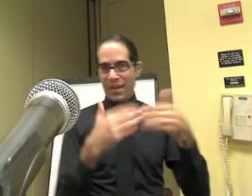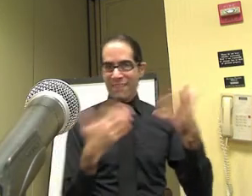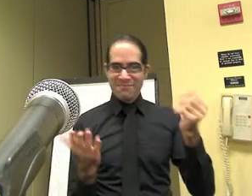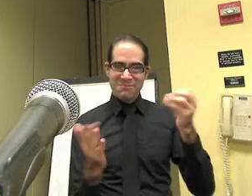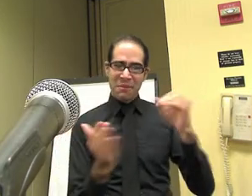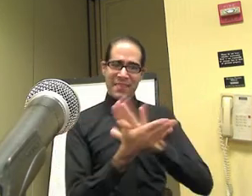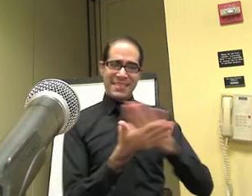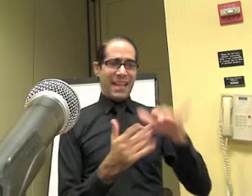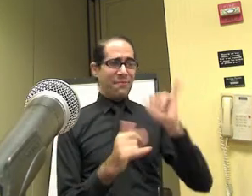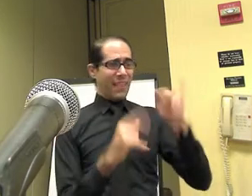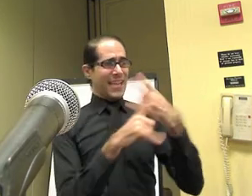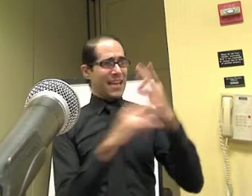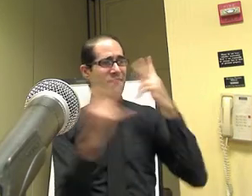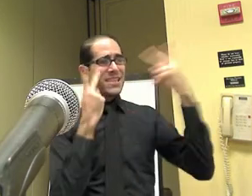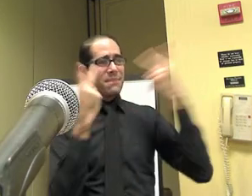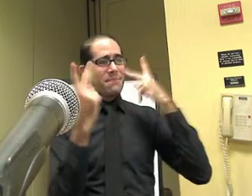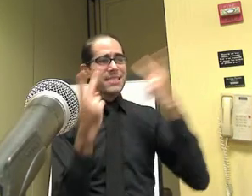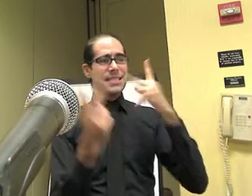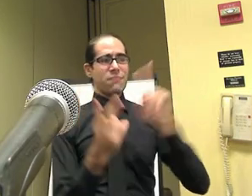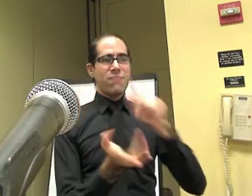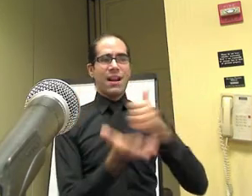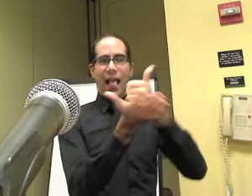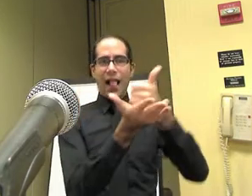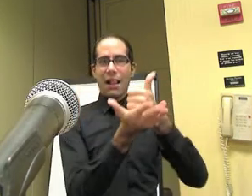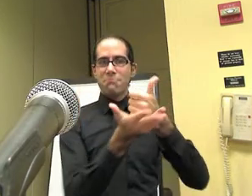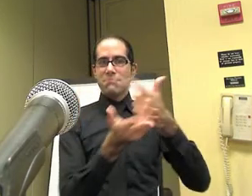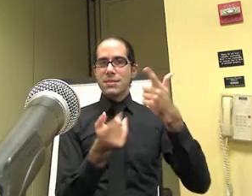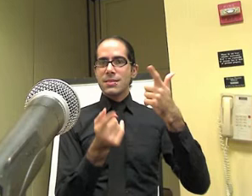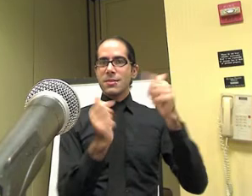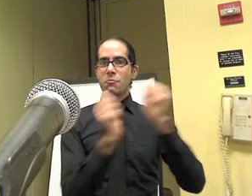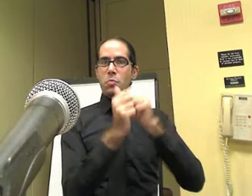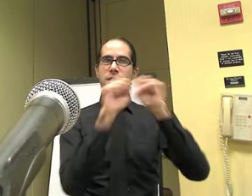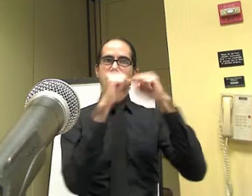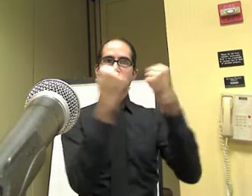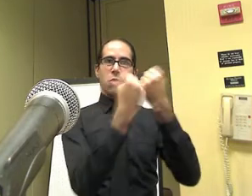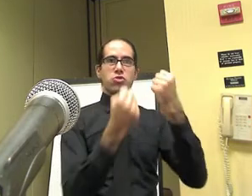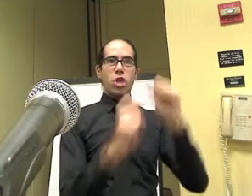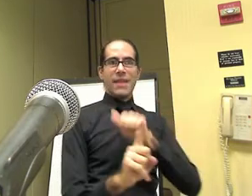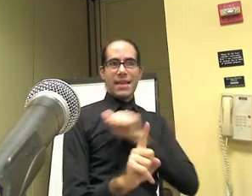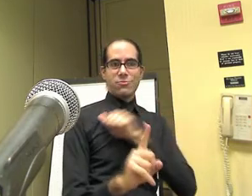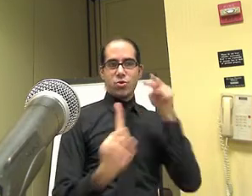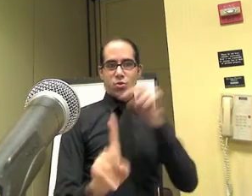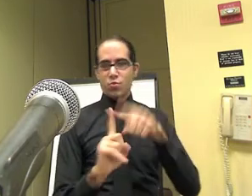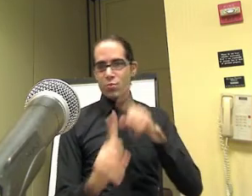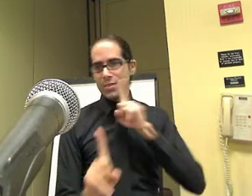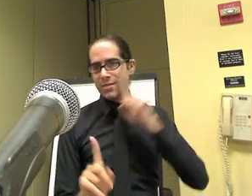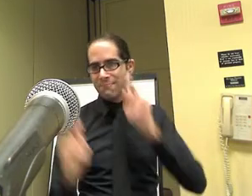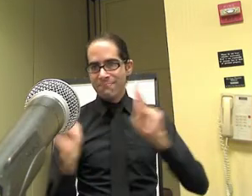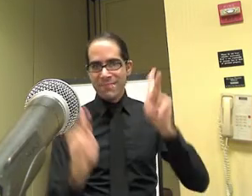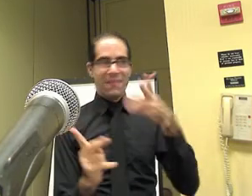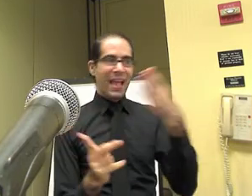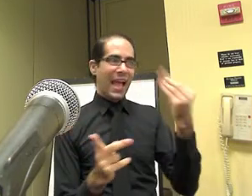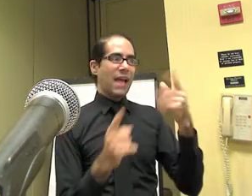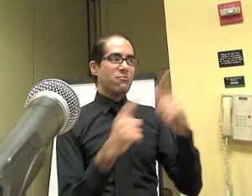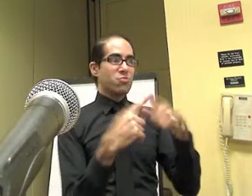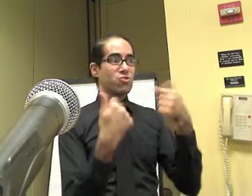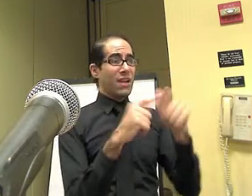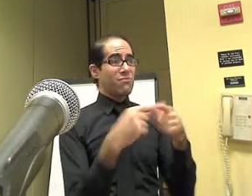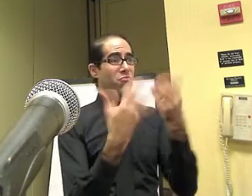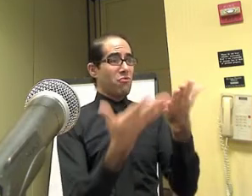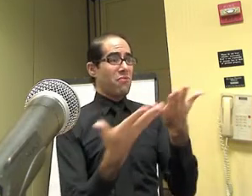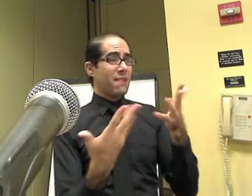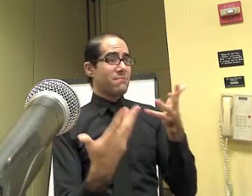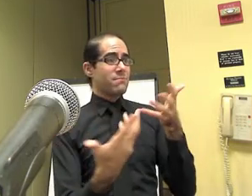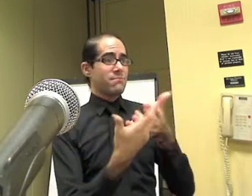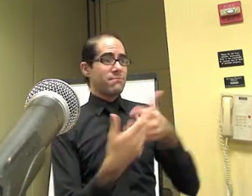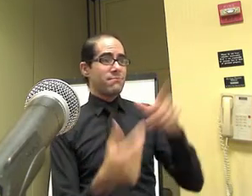They know I'm Emmanuel and that I'm deaf. But it's nice to be able to be visible and have and see the